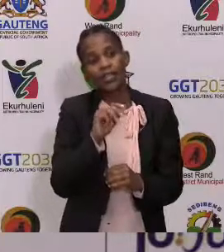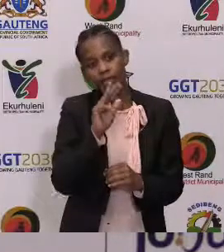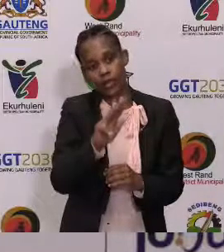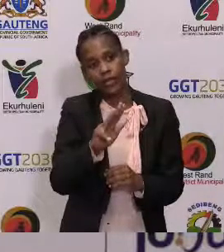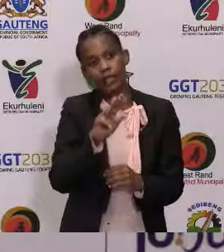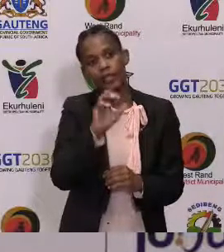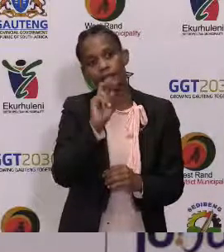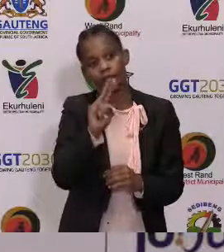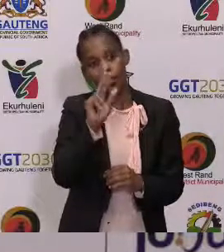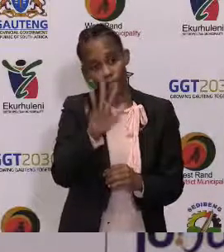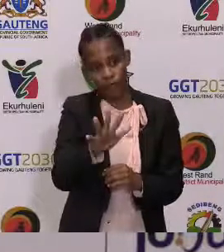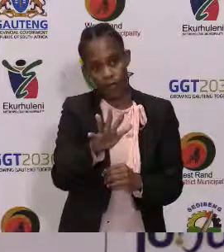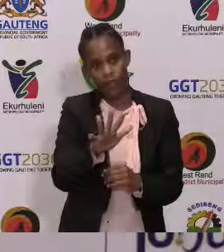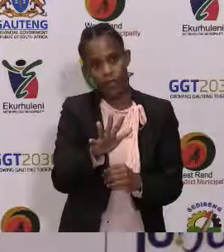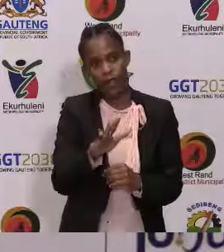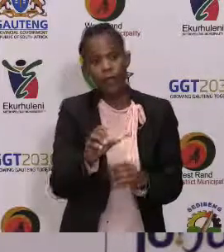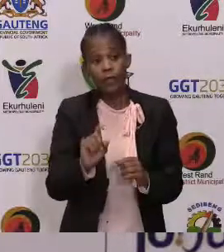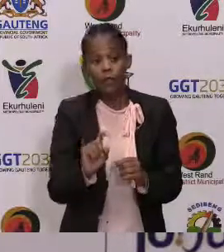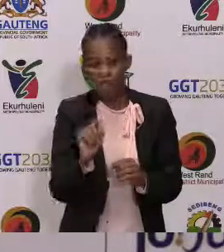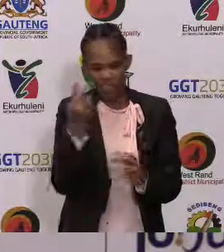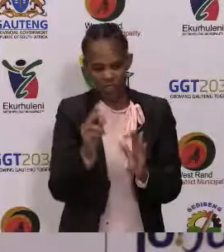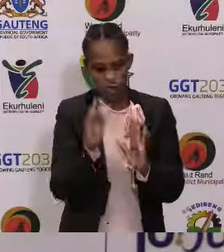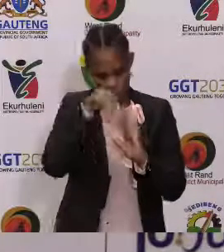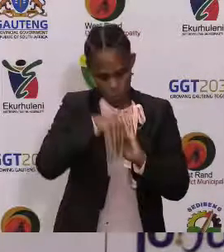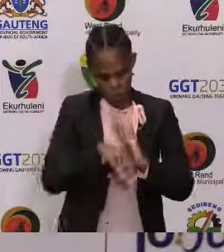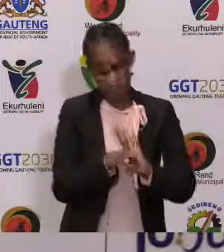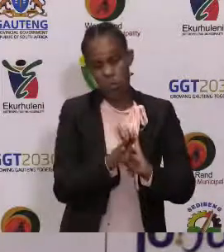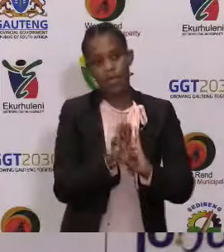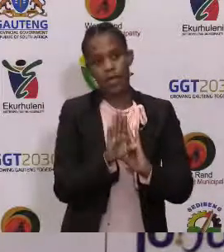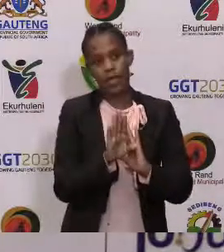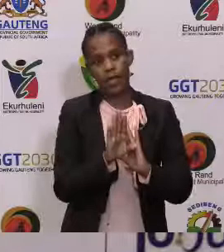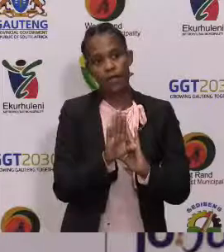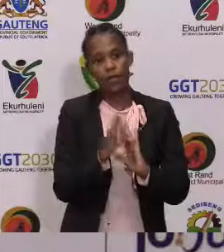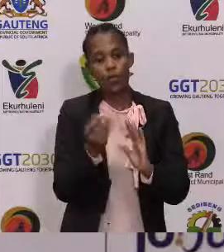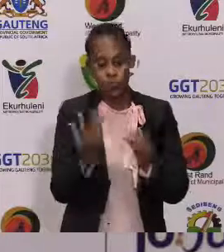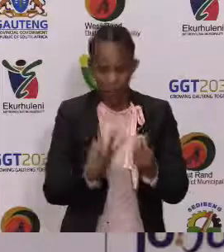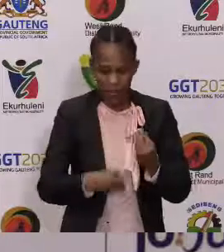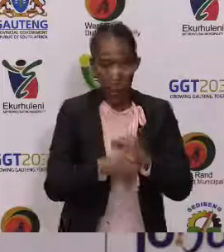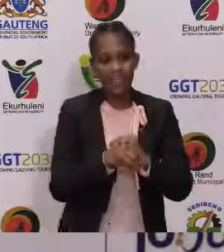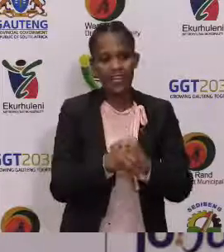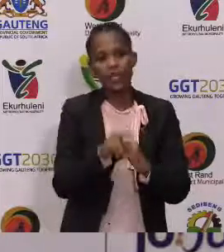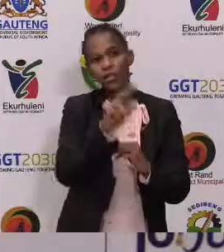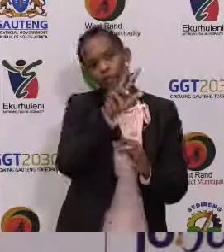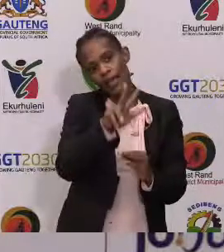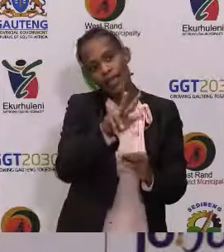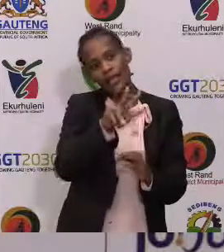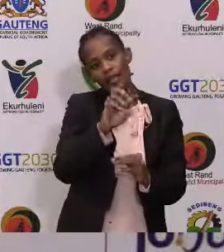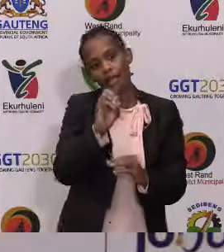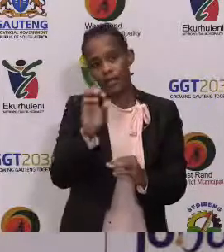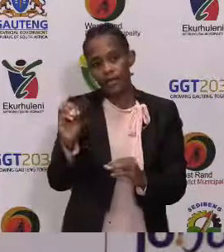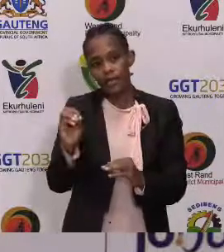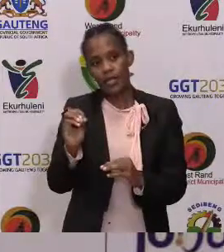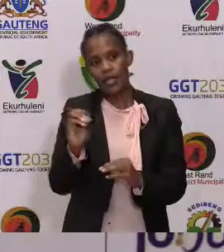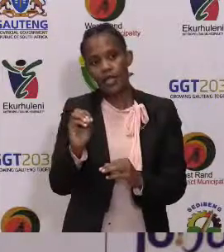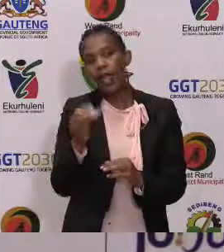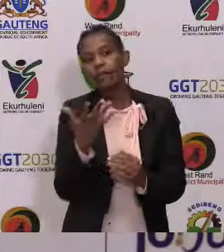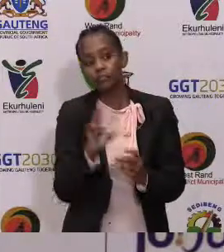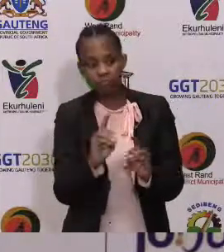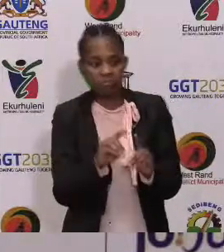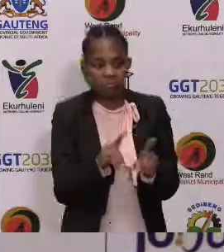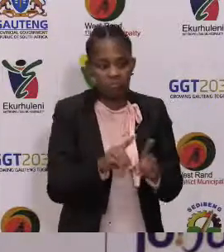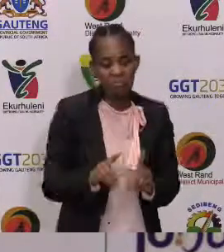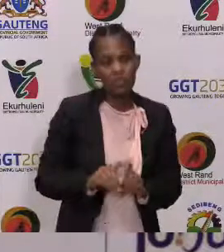1,925. Then by first wave, we had already added other in terms of facilities to get us to